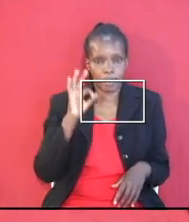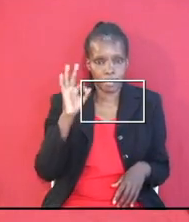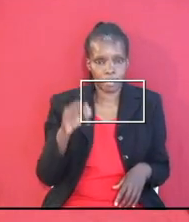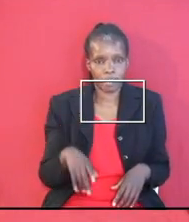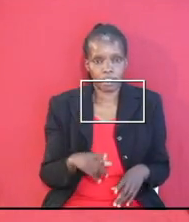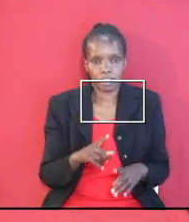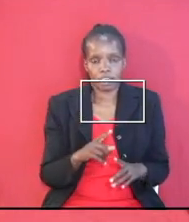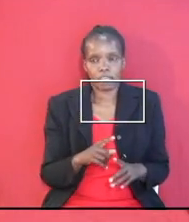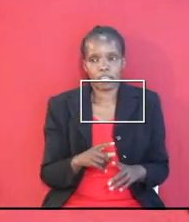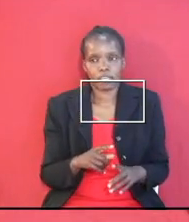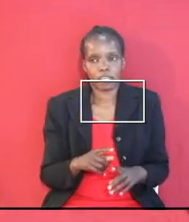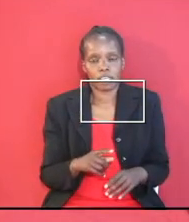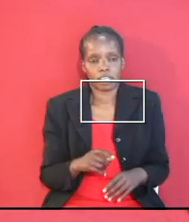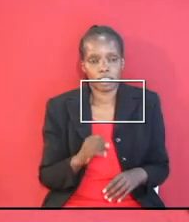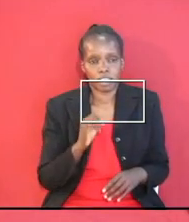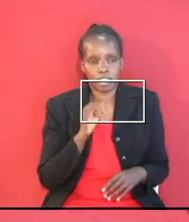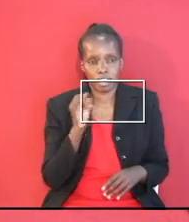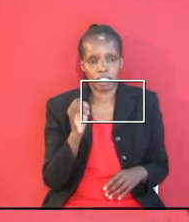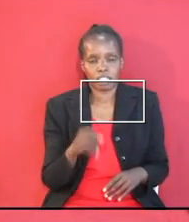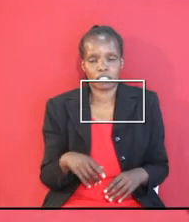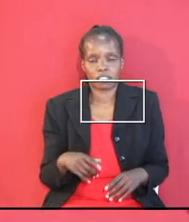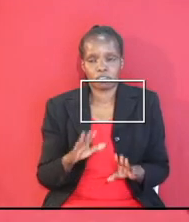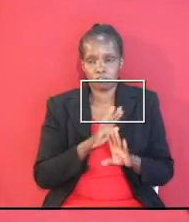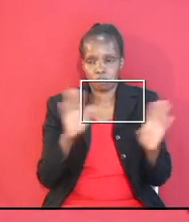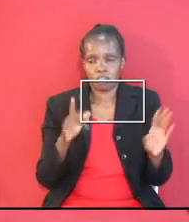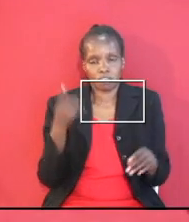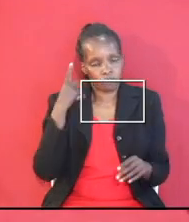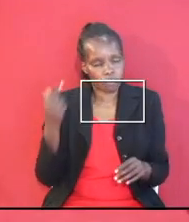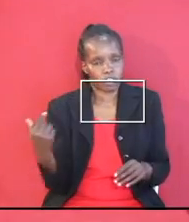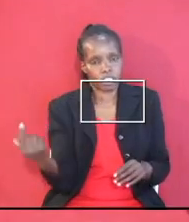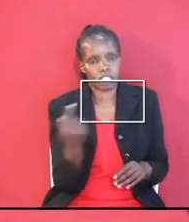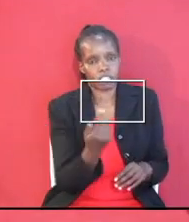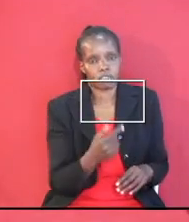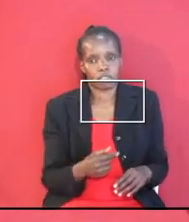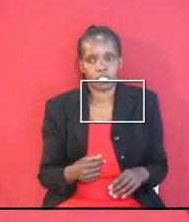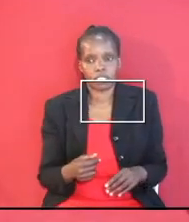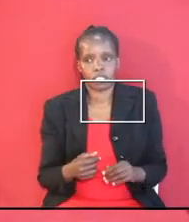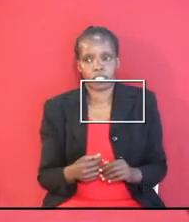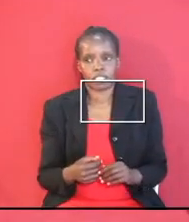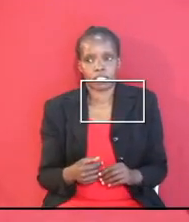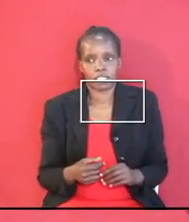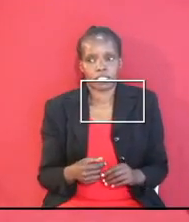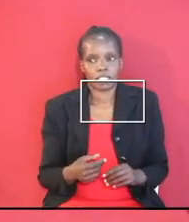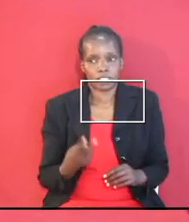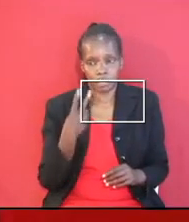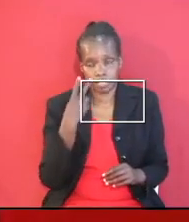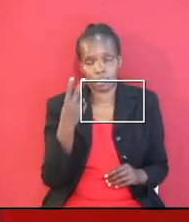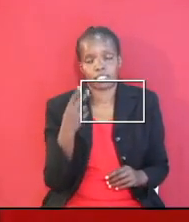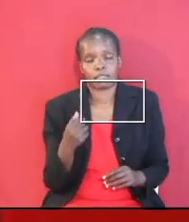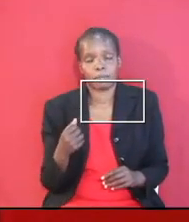everyone. Level number three is not for everyone, my brother and sister. Let's read and see. And see.